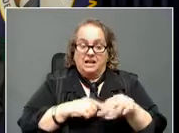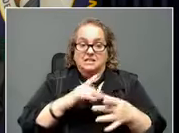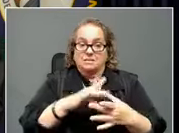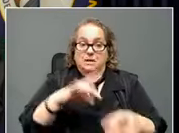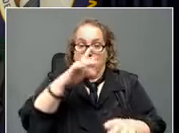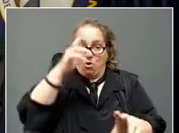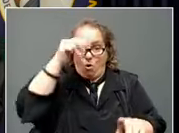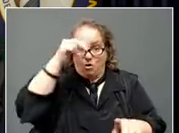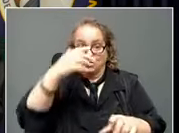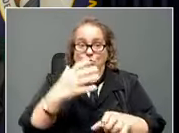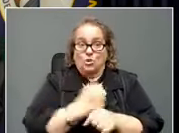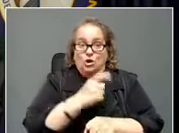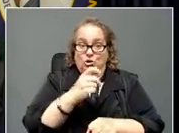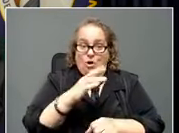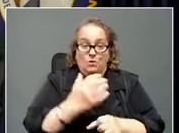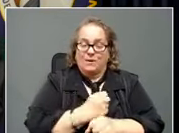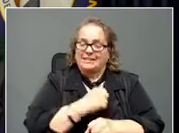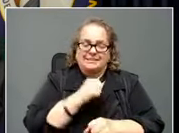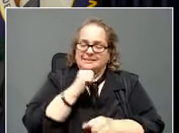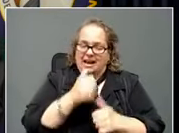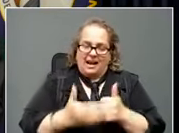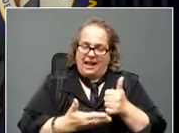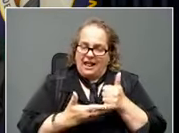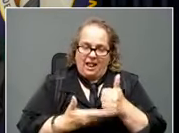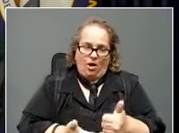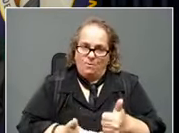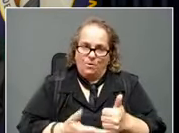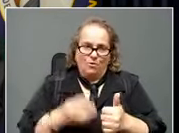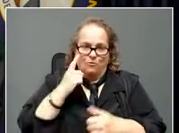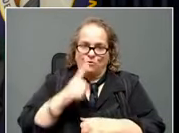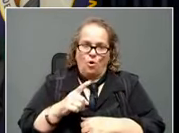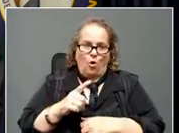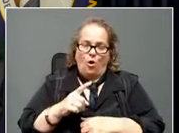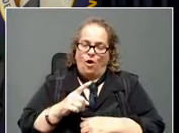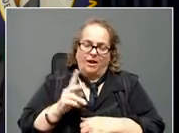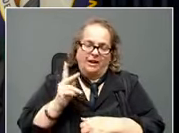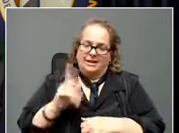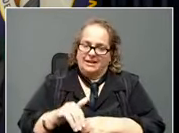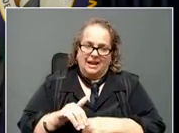is not helpful for a signature industry for Kentucky.